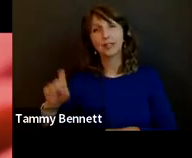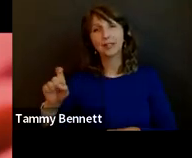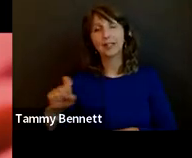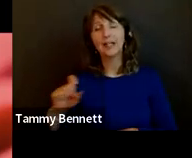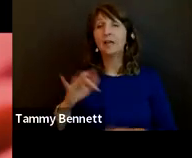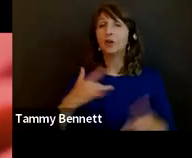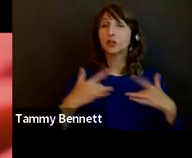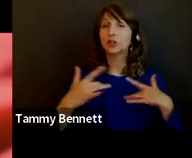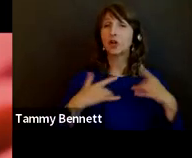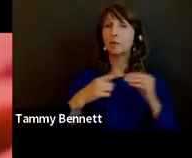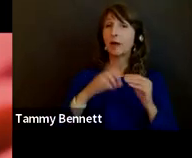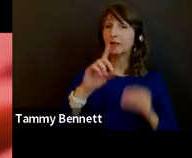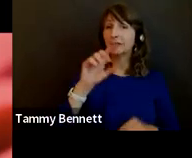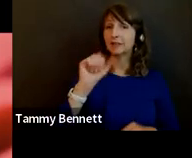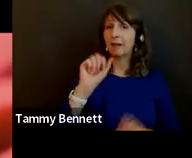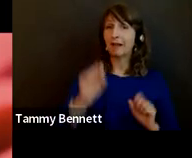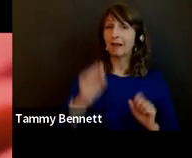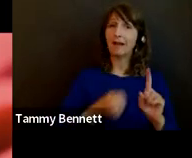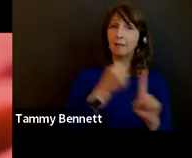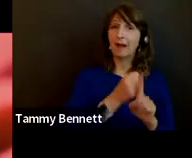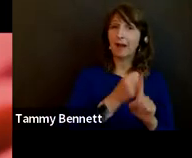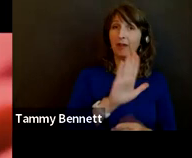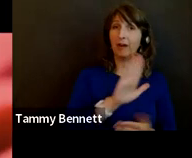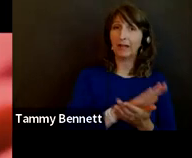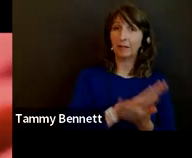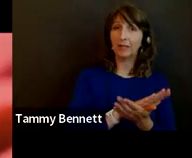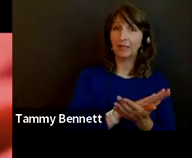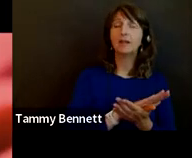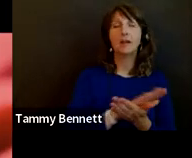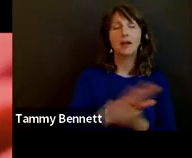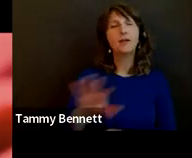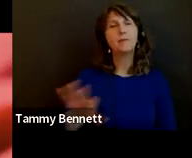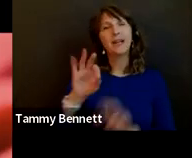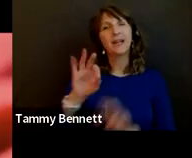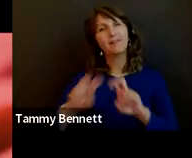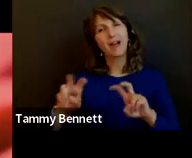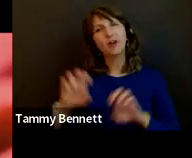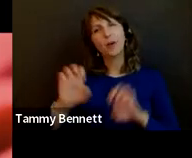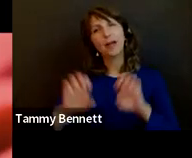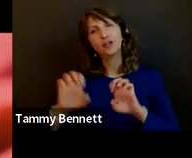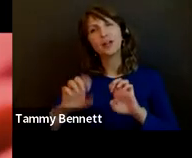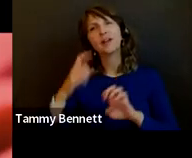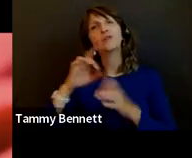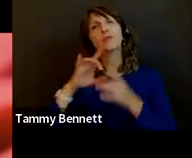academically, make sure that you're picking something that identifies academics and not just the skills that we think they should